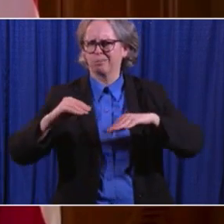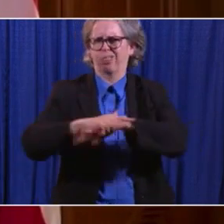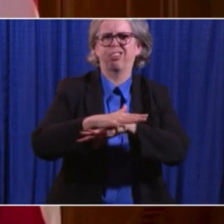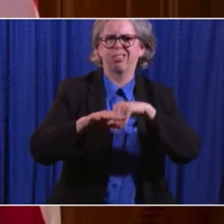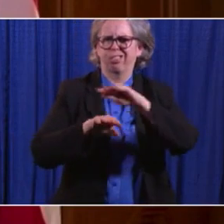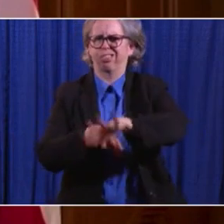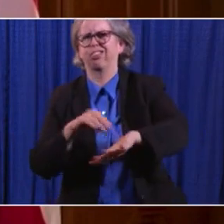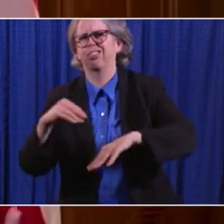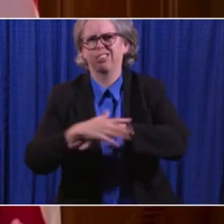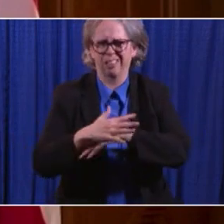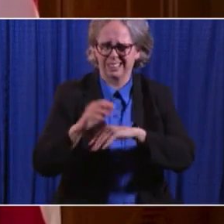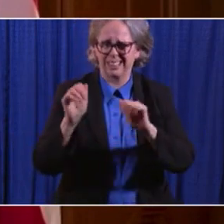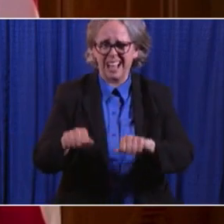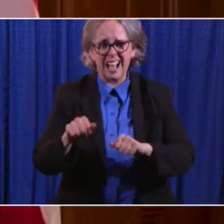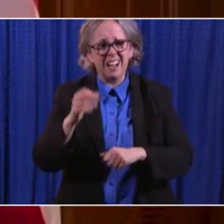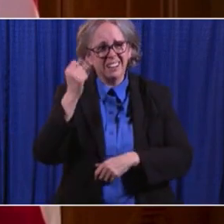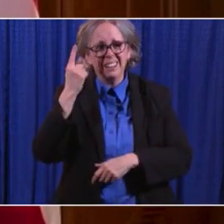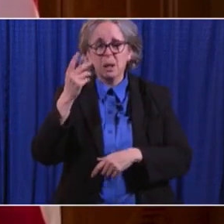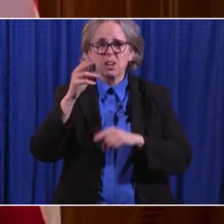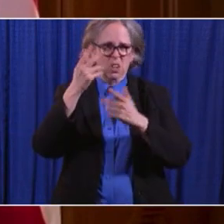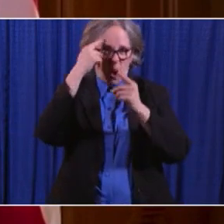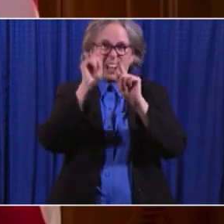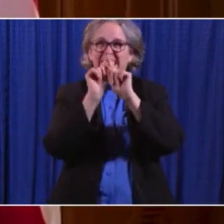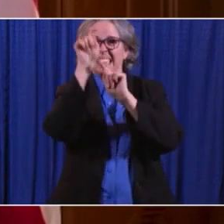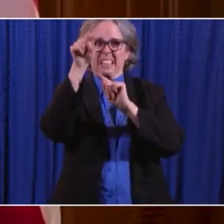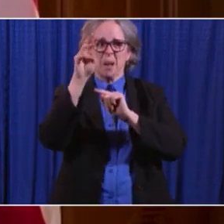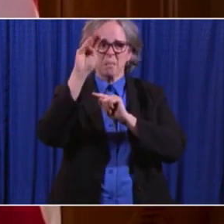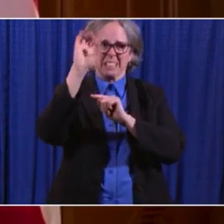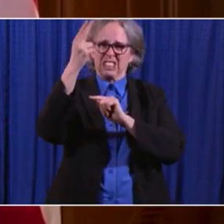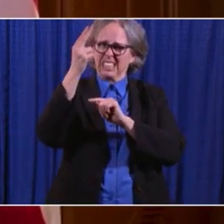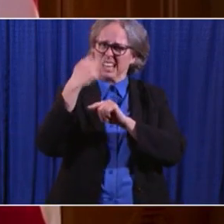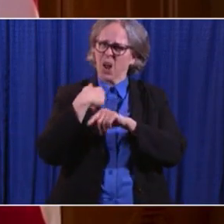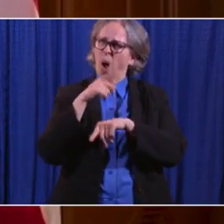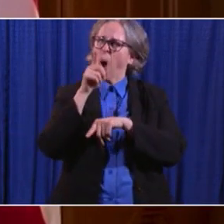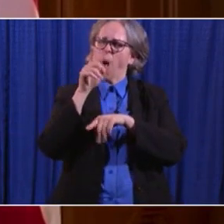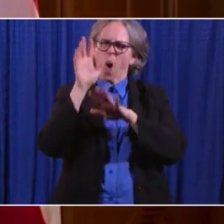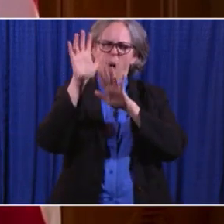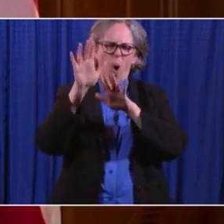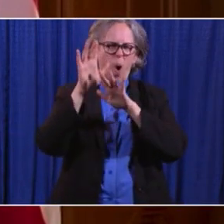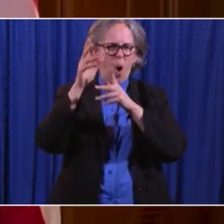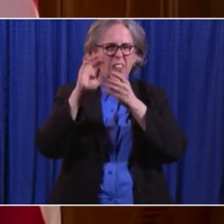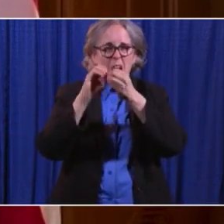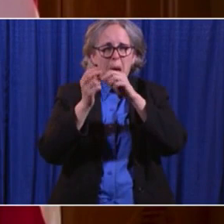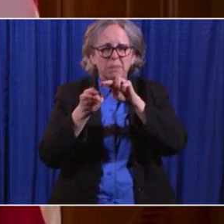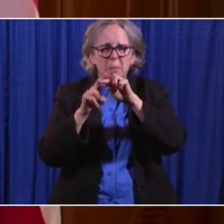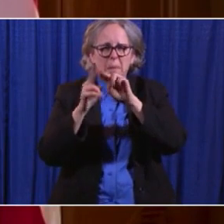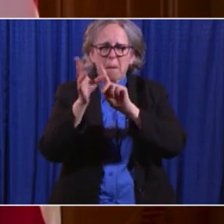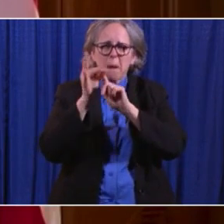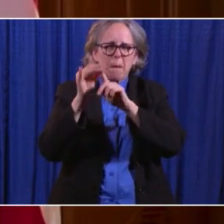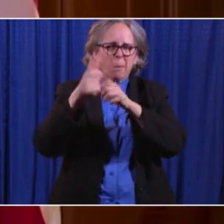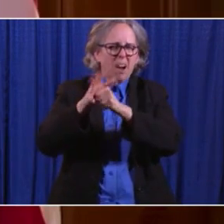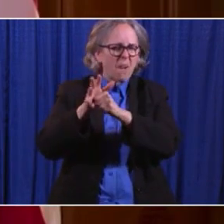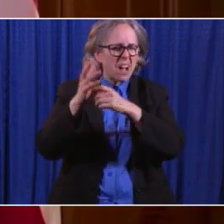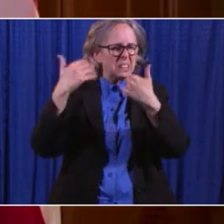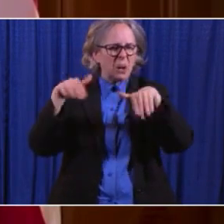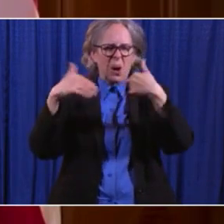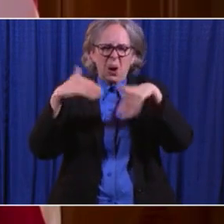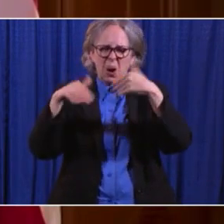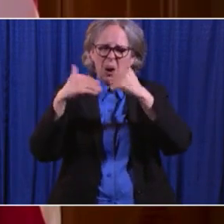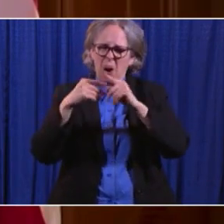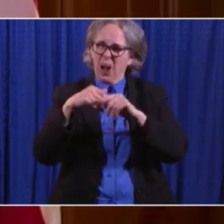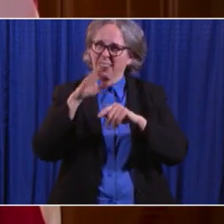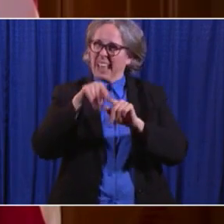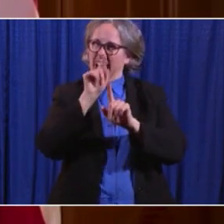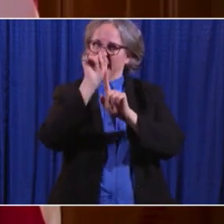neighbors to the north, we feel very bad that they're going through what they're going through in Michigan. We also know that can have and probably